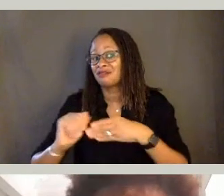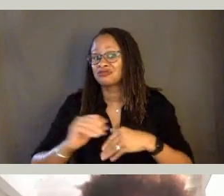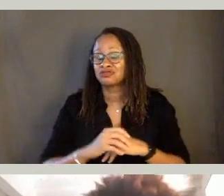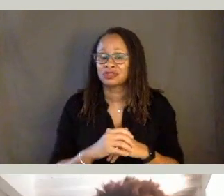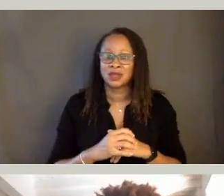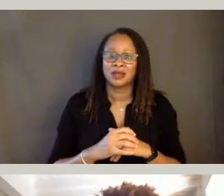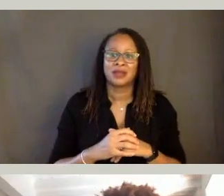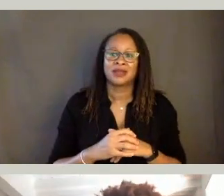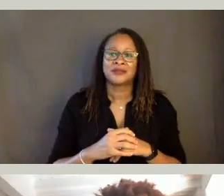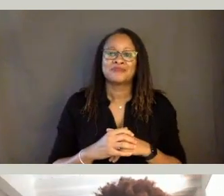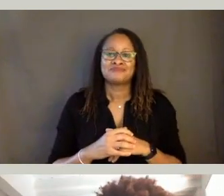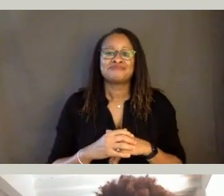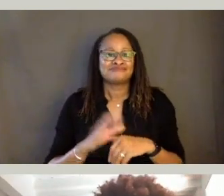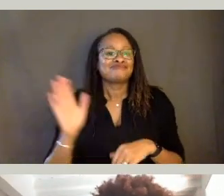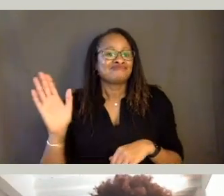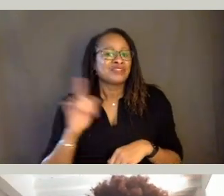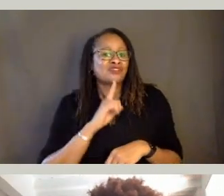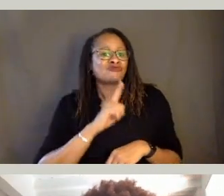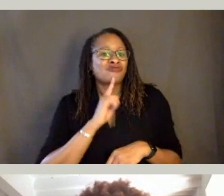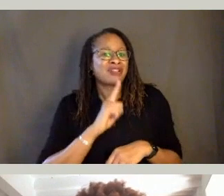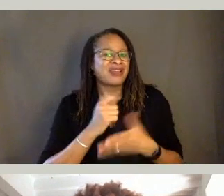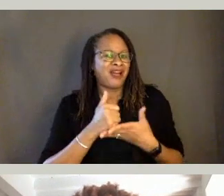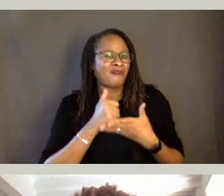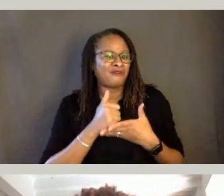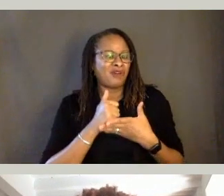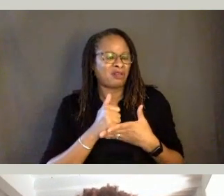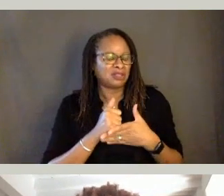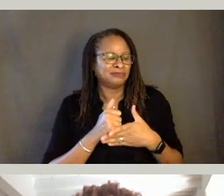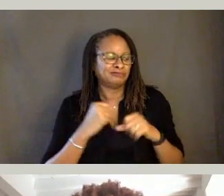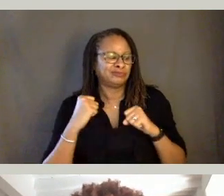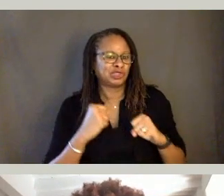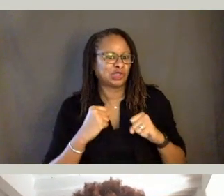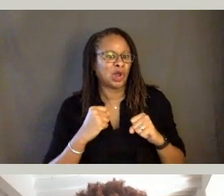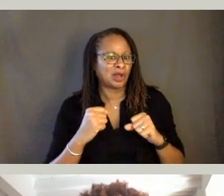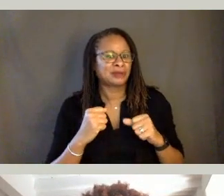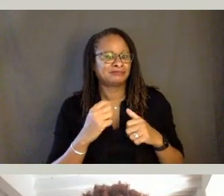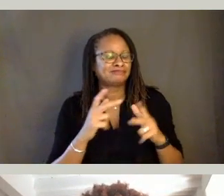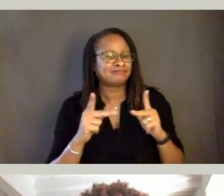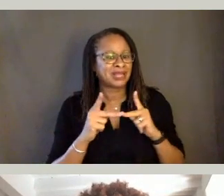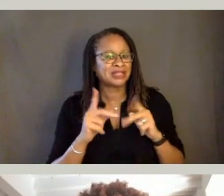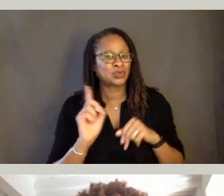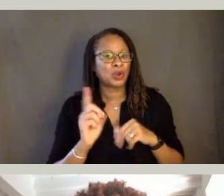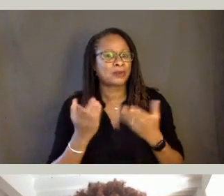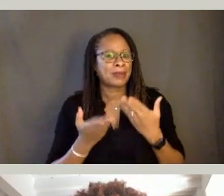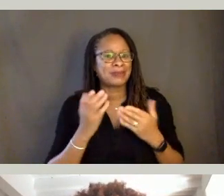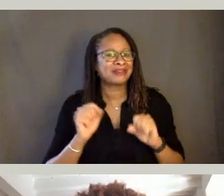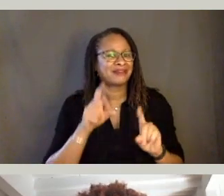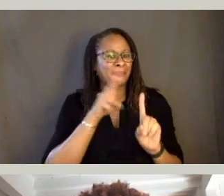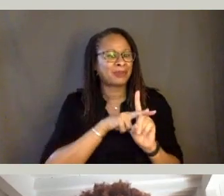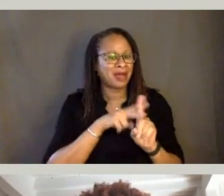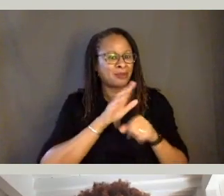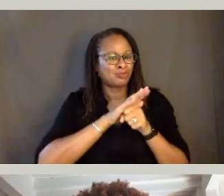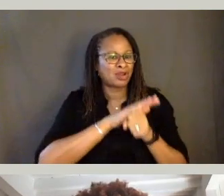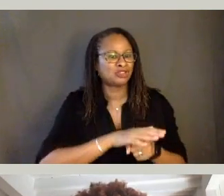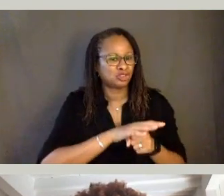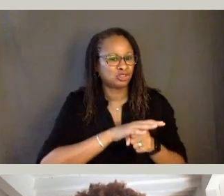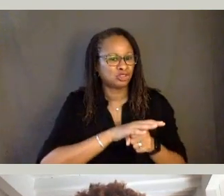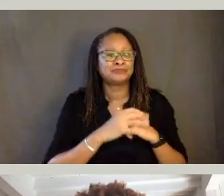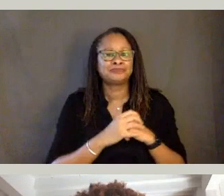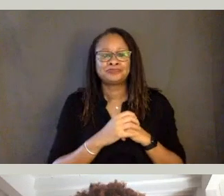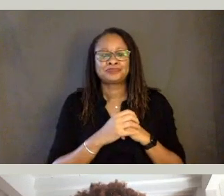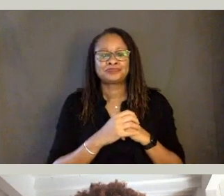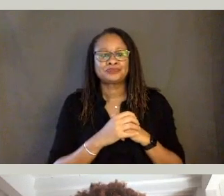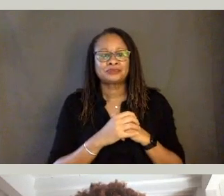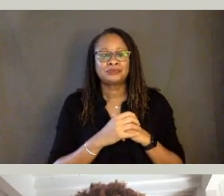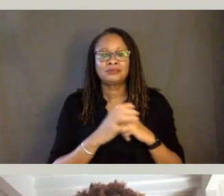That's a really helpful and concrete piece of a place where we might be able to apply pressure. And I want to